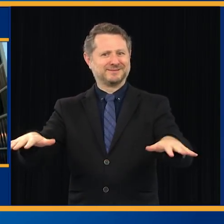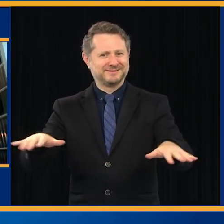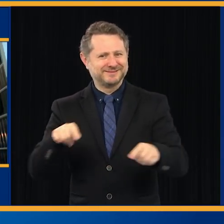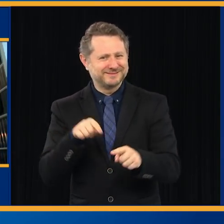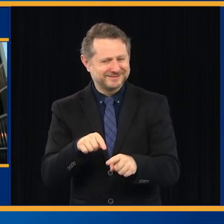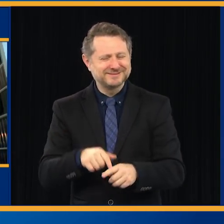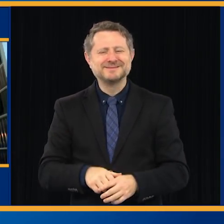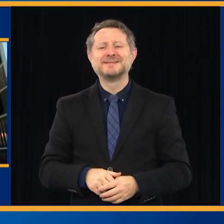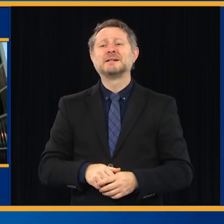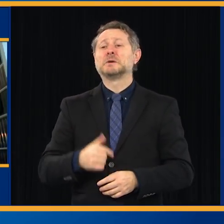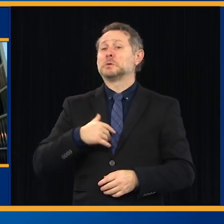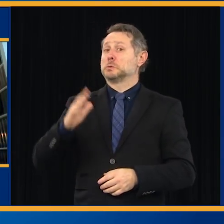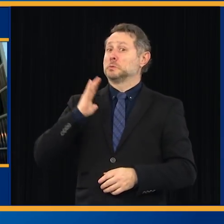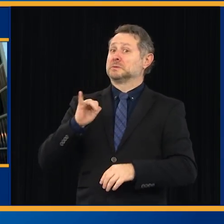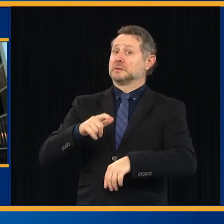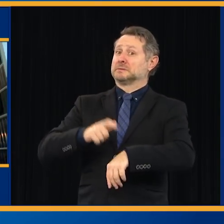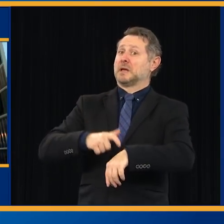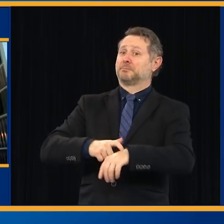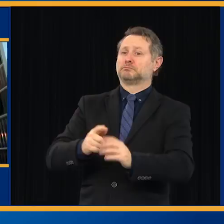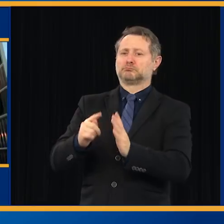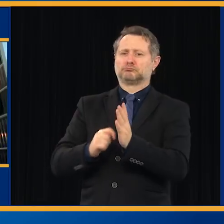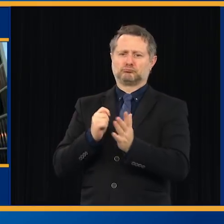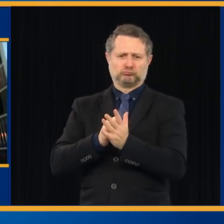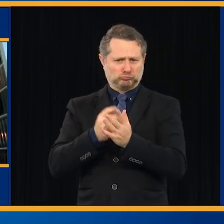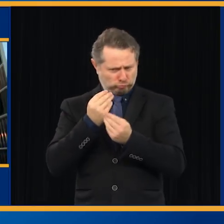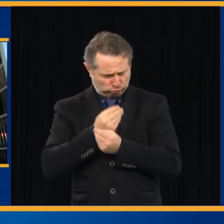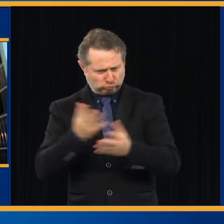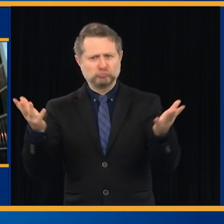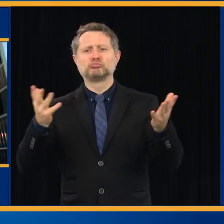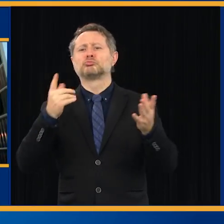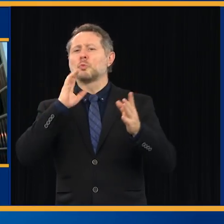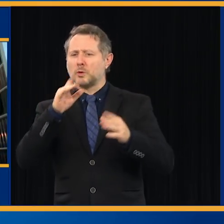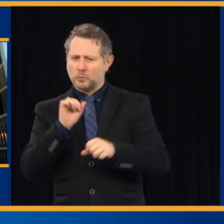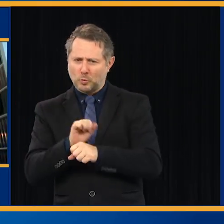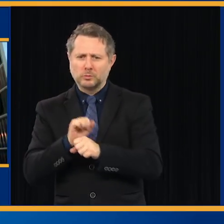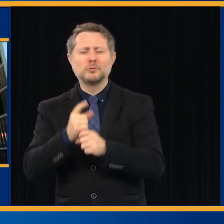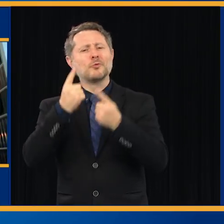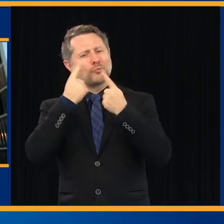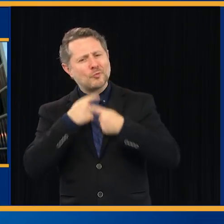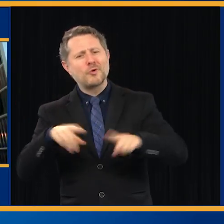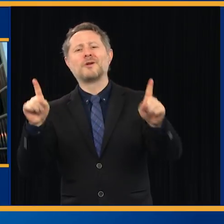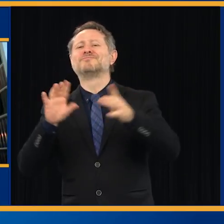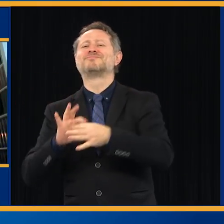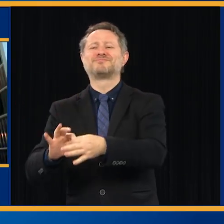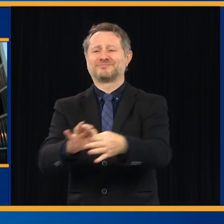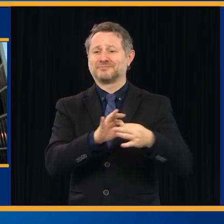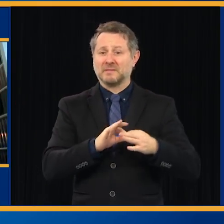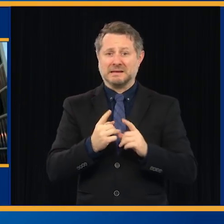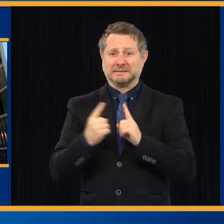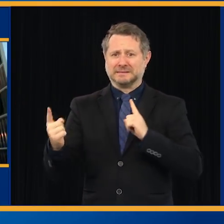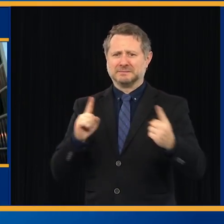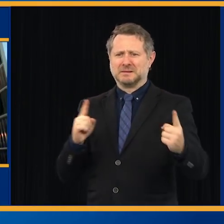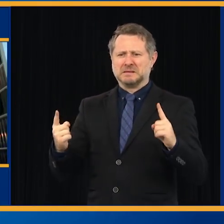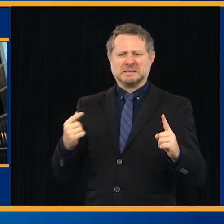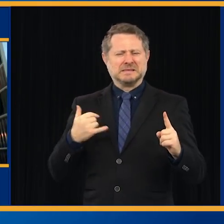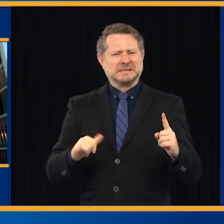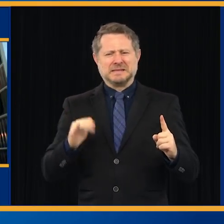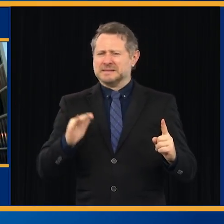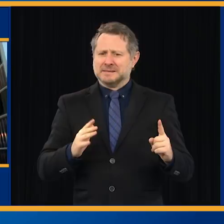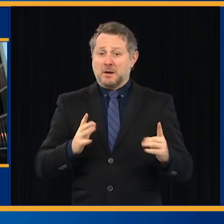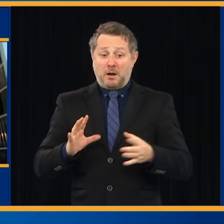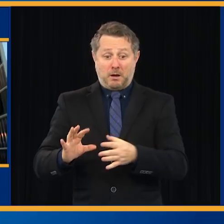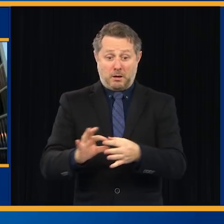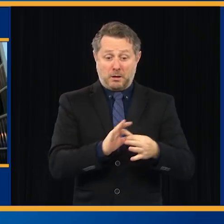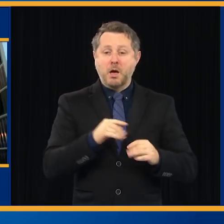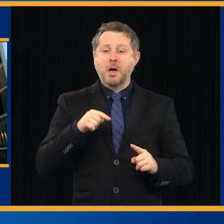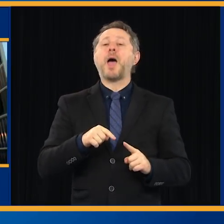we said then that by working together, we can do a lot more than we can do if each of us works on our own. And I think